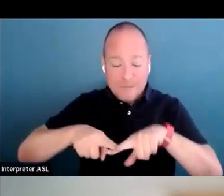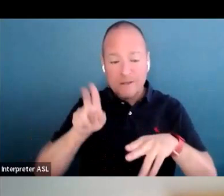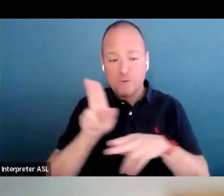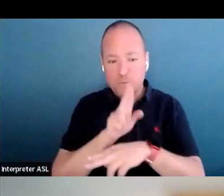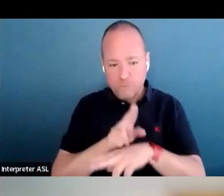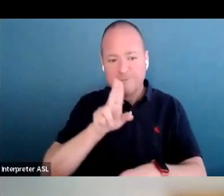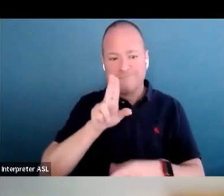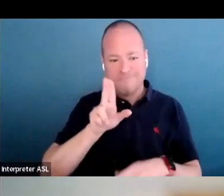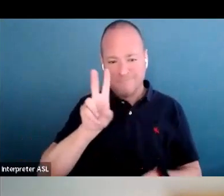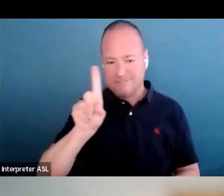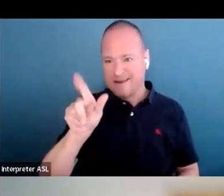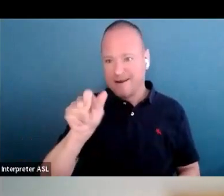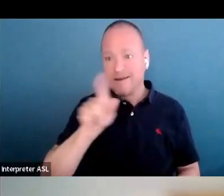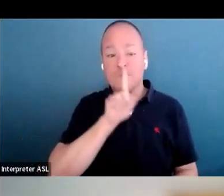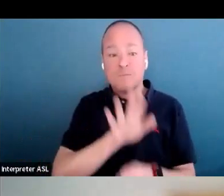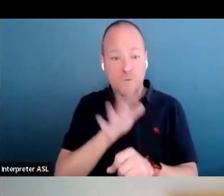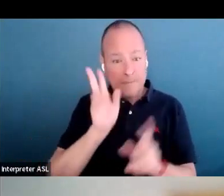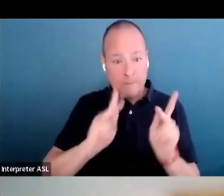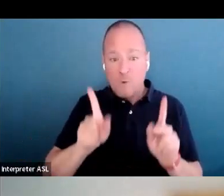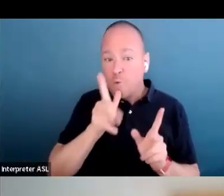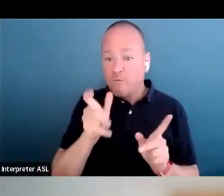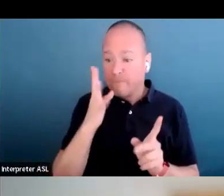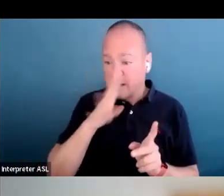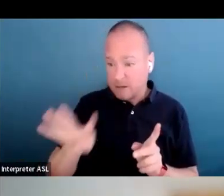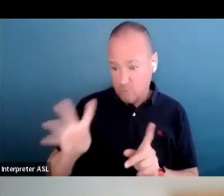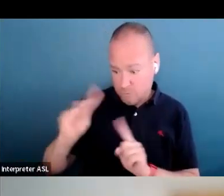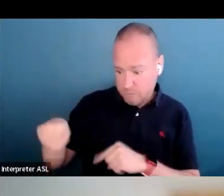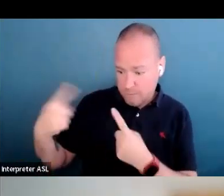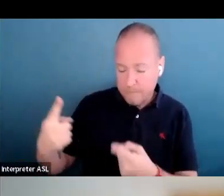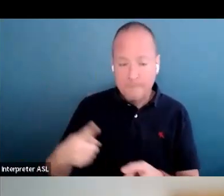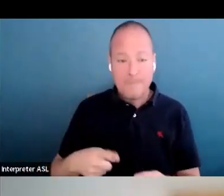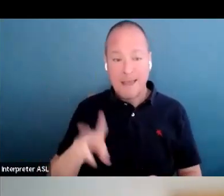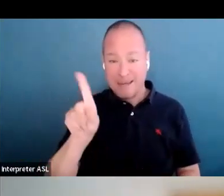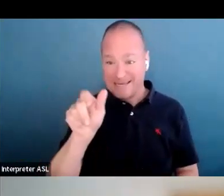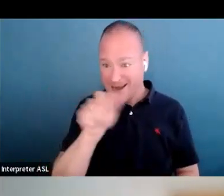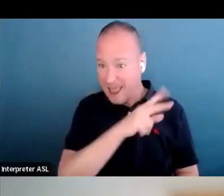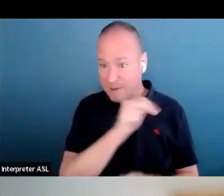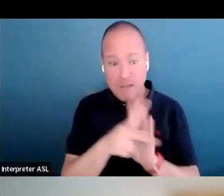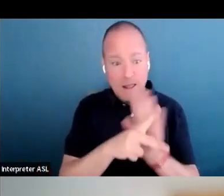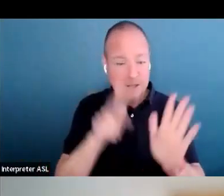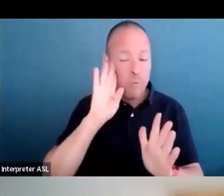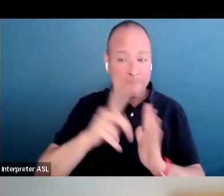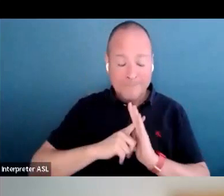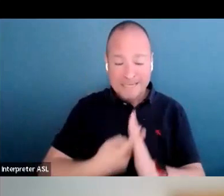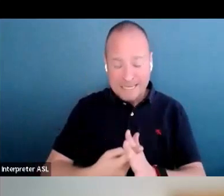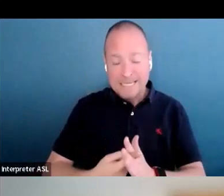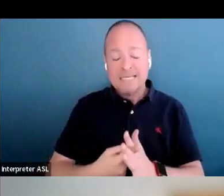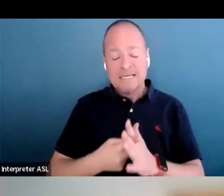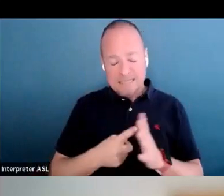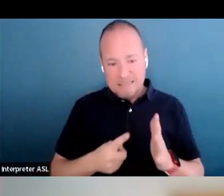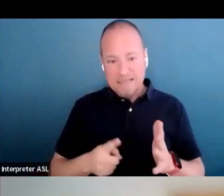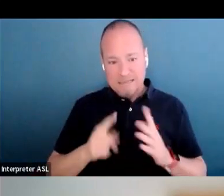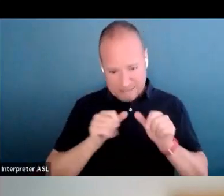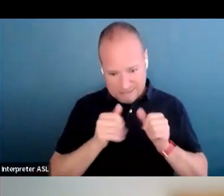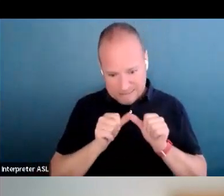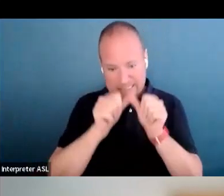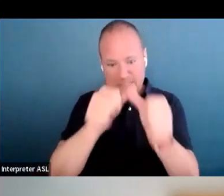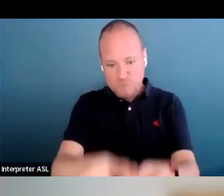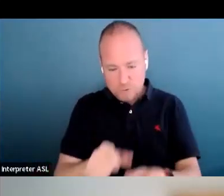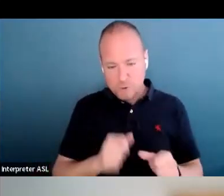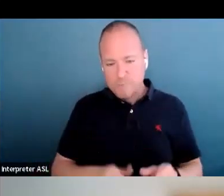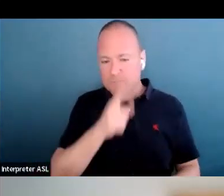and assure that those who have been ignored by data and policy will begin, and continue, to be meaningfully included.